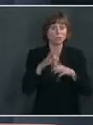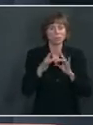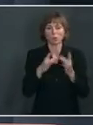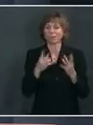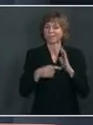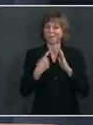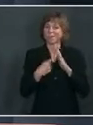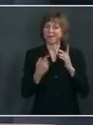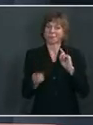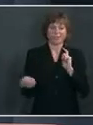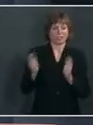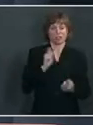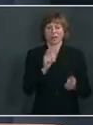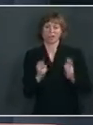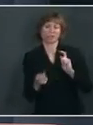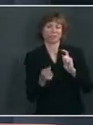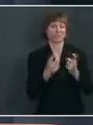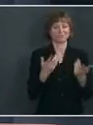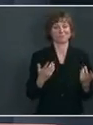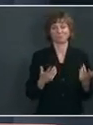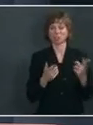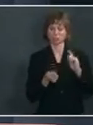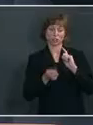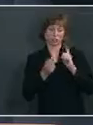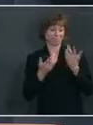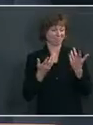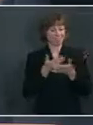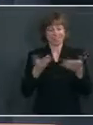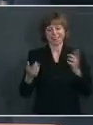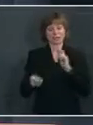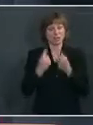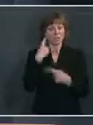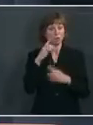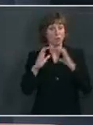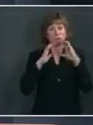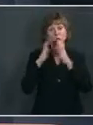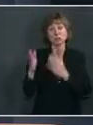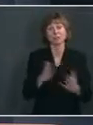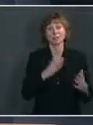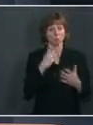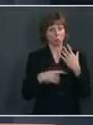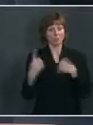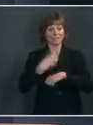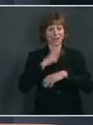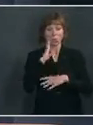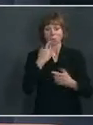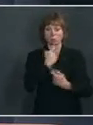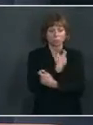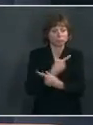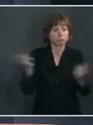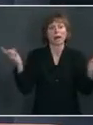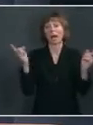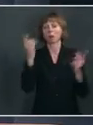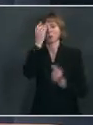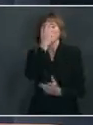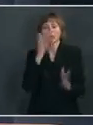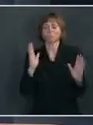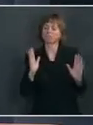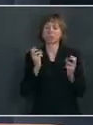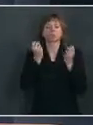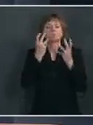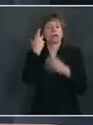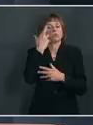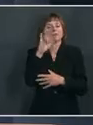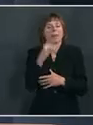change. And things change in communications planning and what day you're going to put information out. And there's a range of reasons for that. But I would